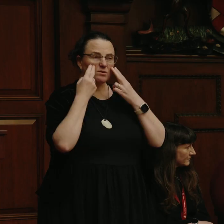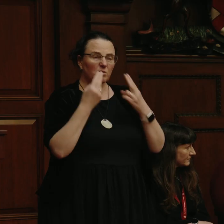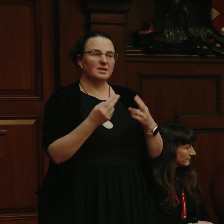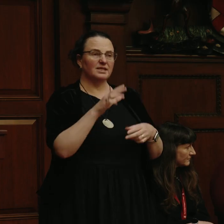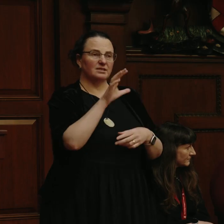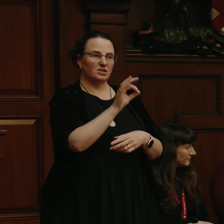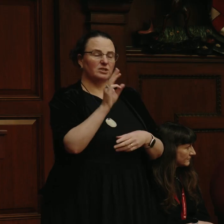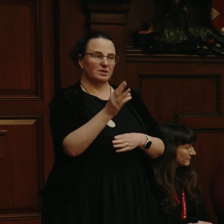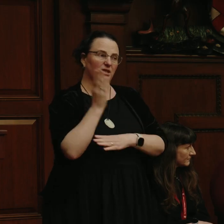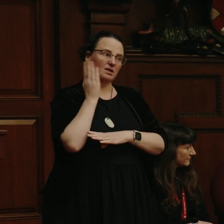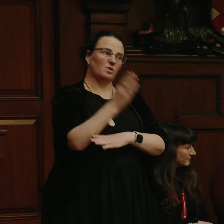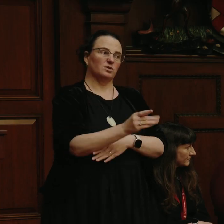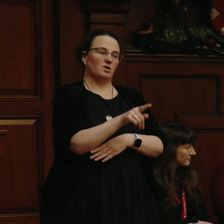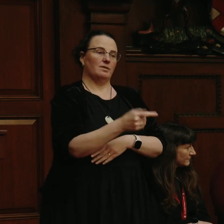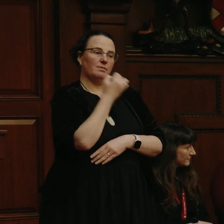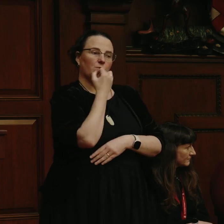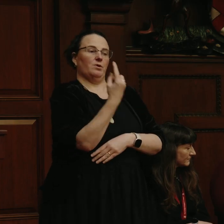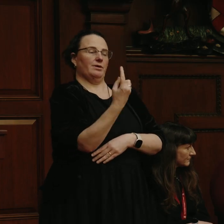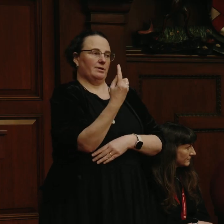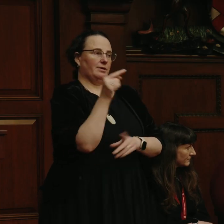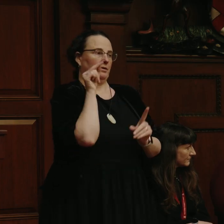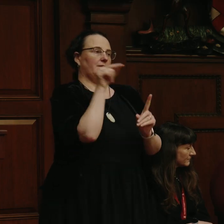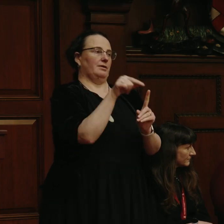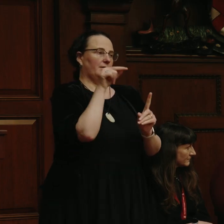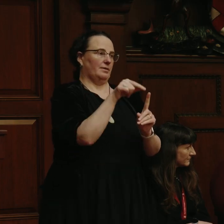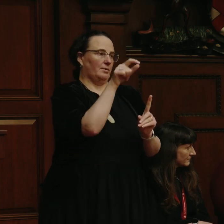probably most people go to. As we know,